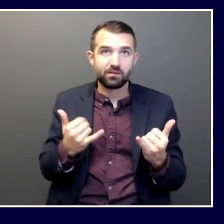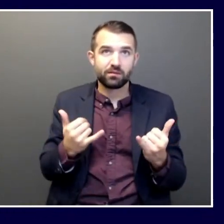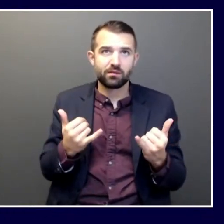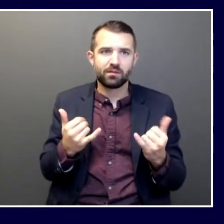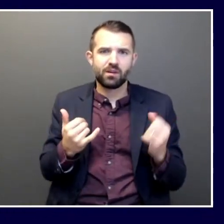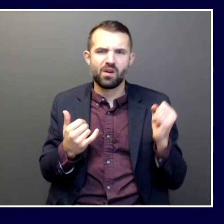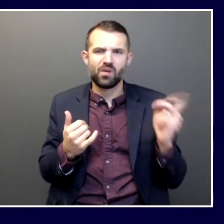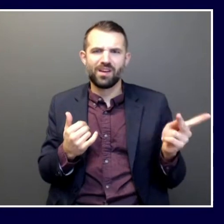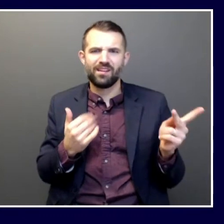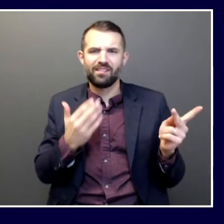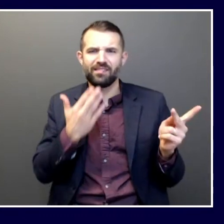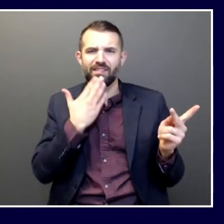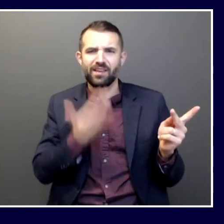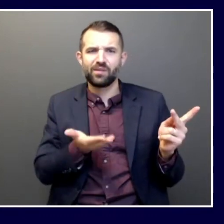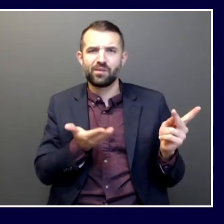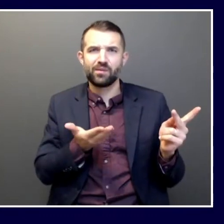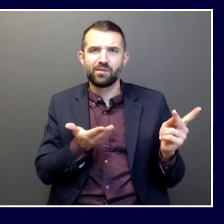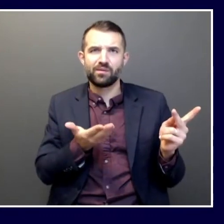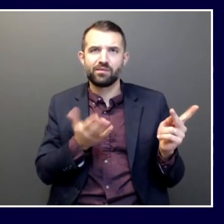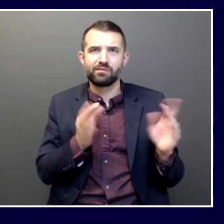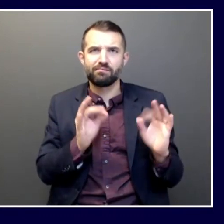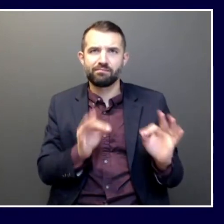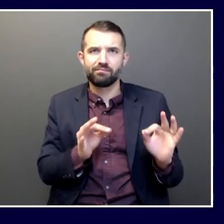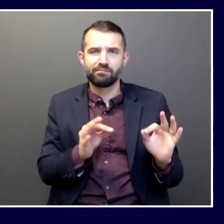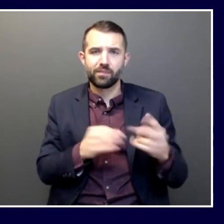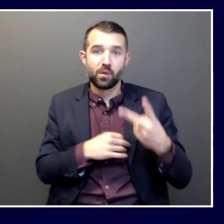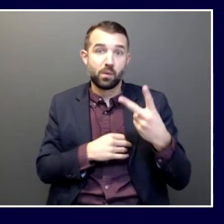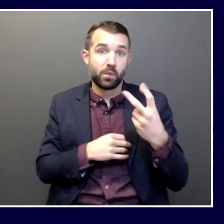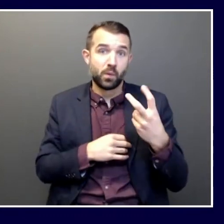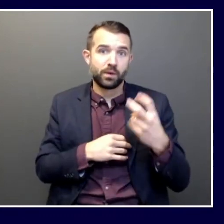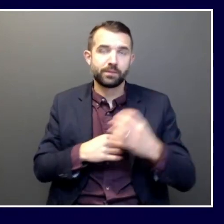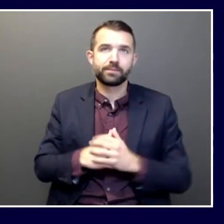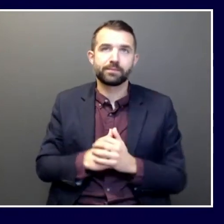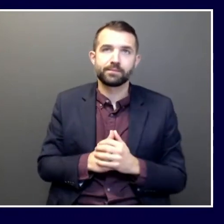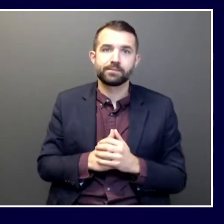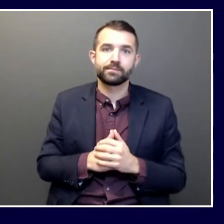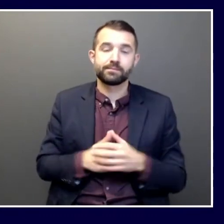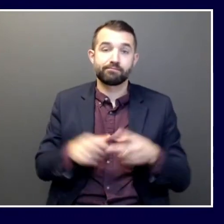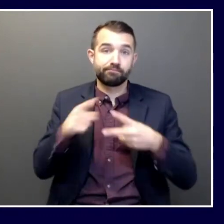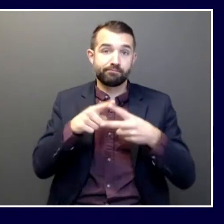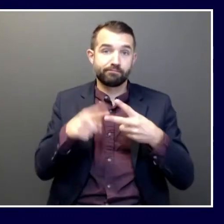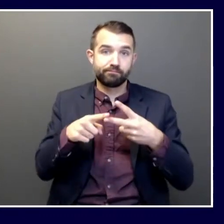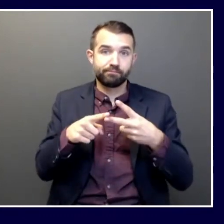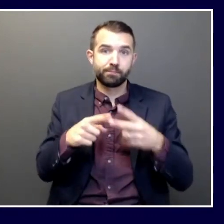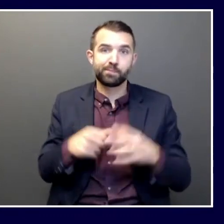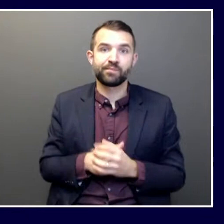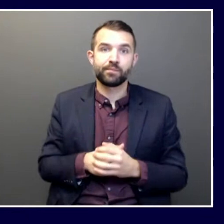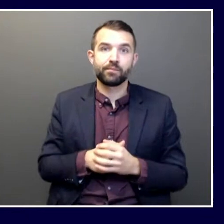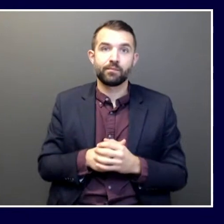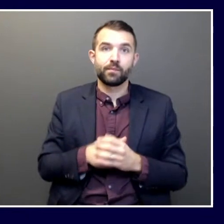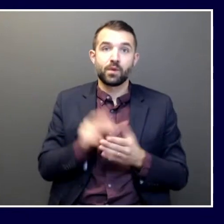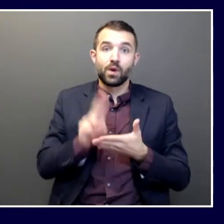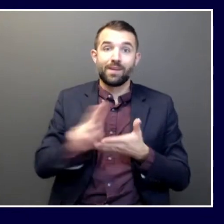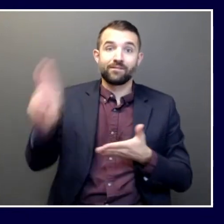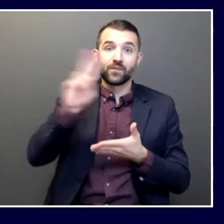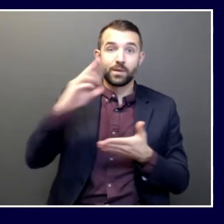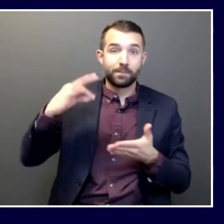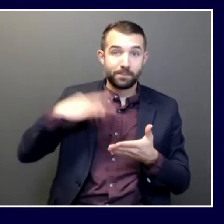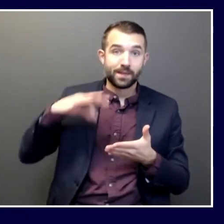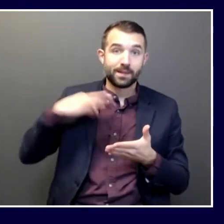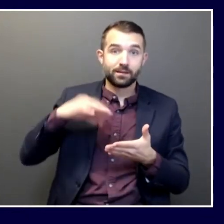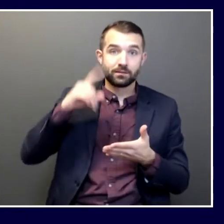you. Two more quick things. The University of Maine system recently released